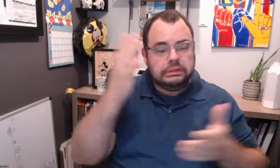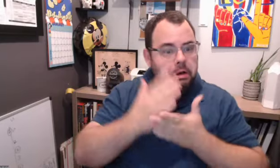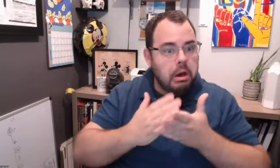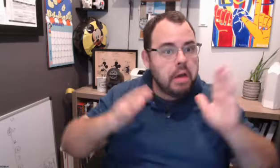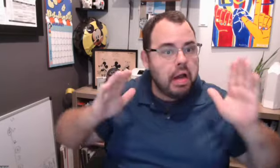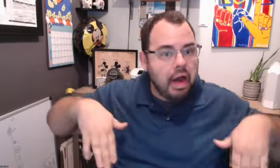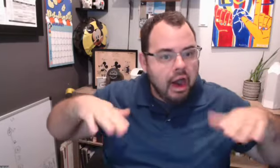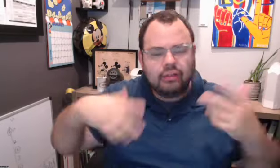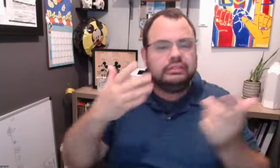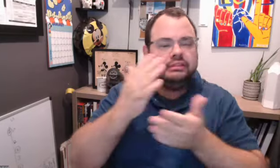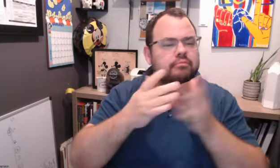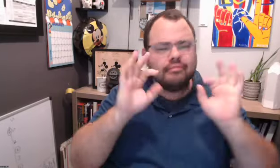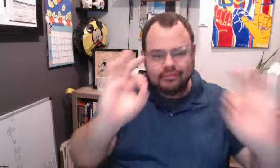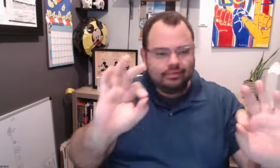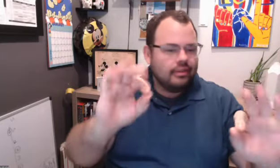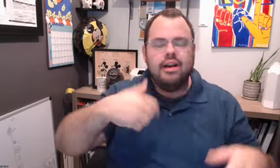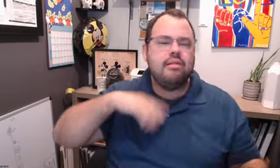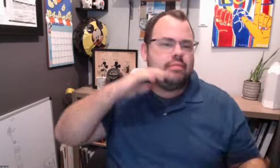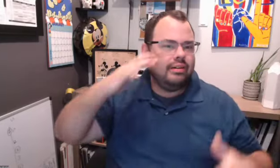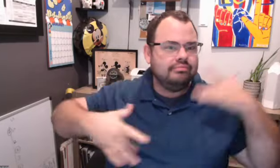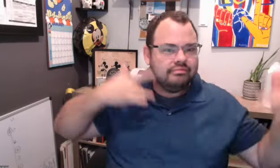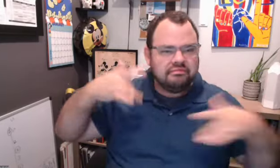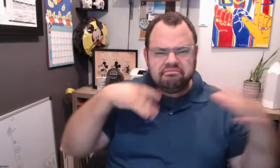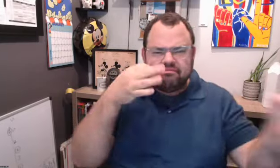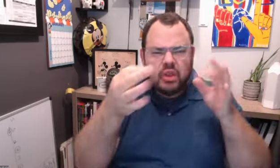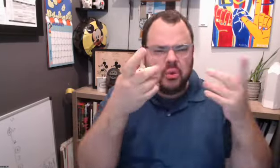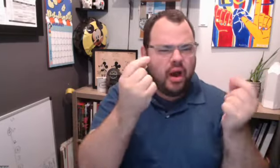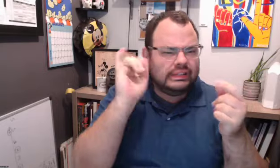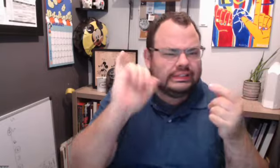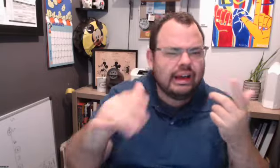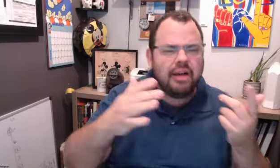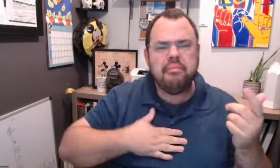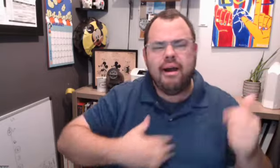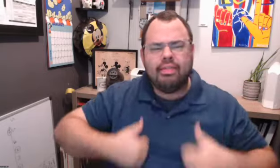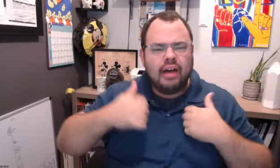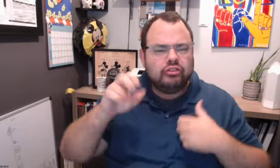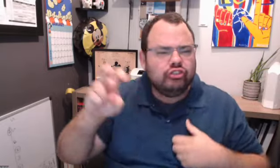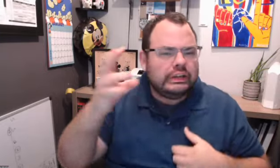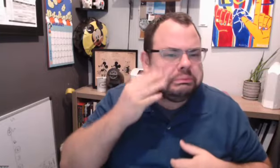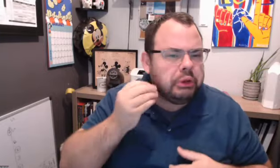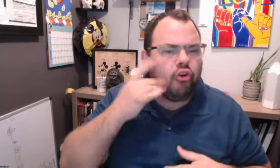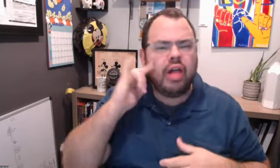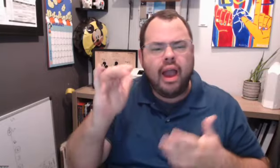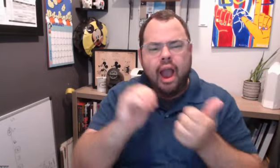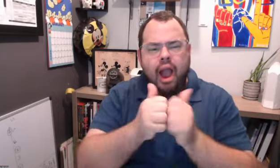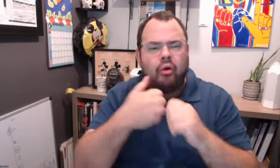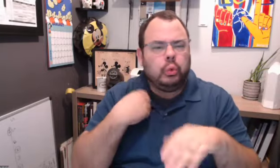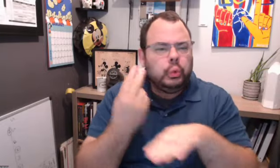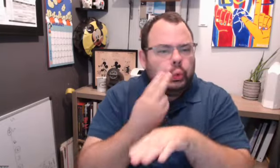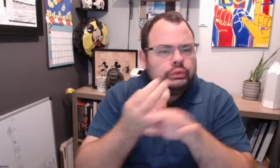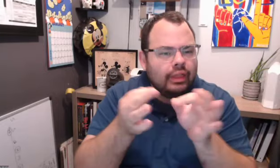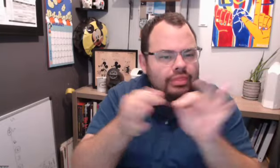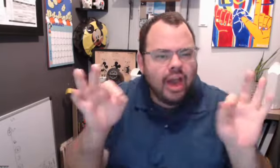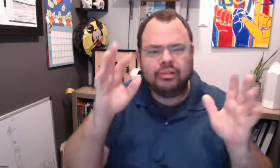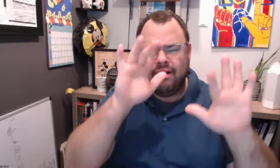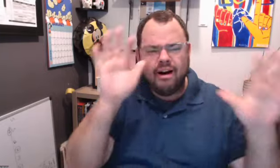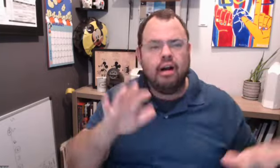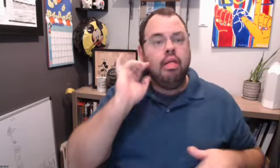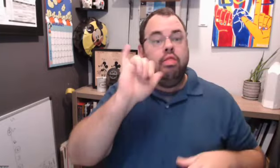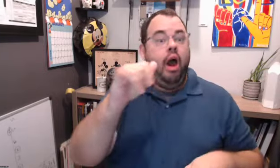Okay, good number of you. All right, some of you haven't. That's great. No, so I'm really excited to be able to explain what that is, what it's like